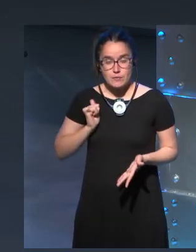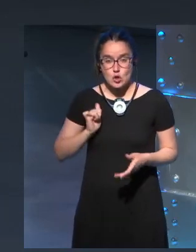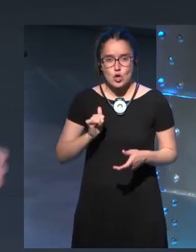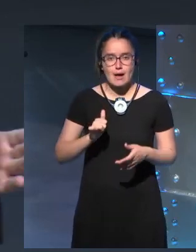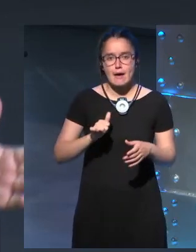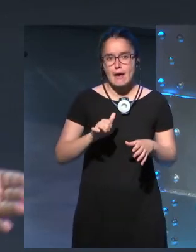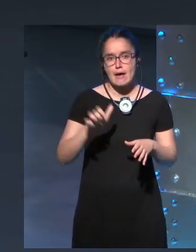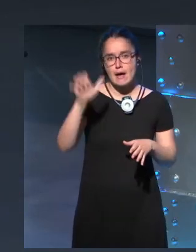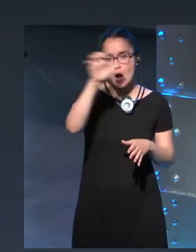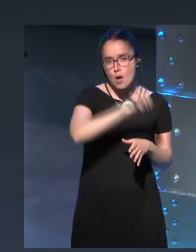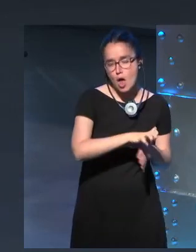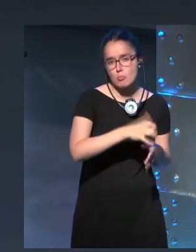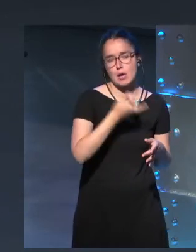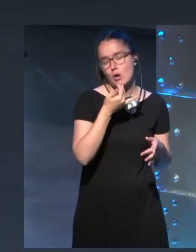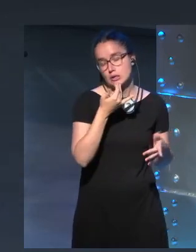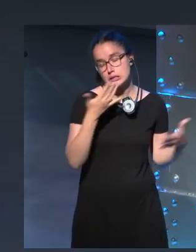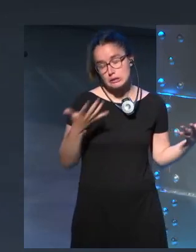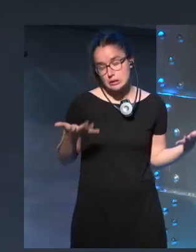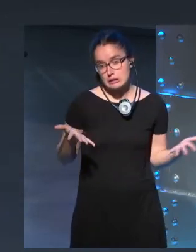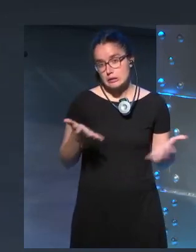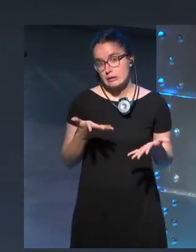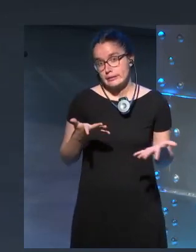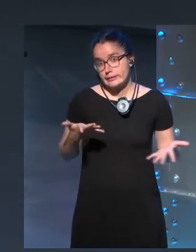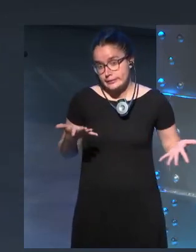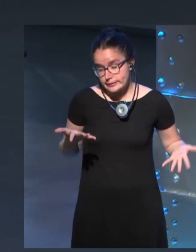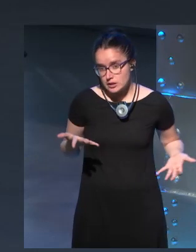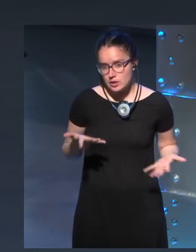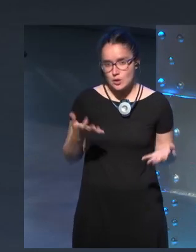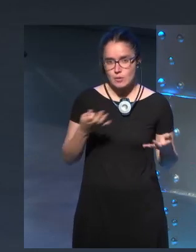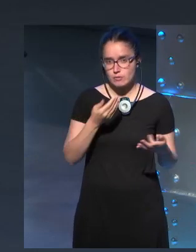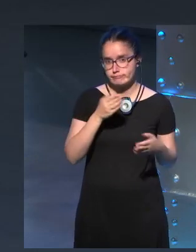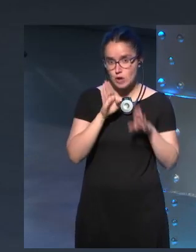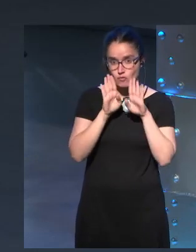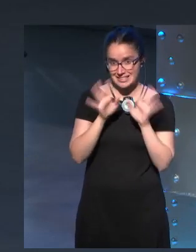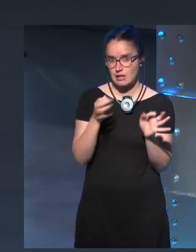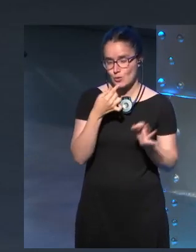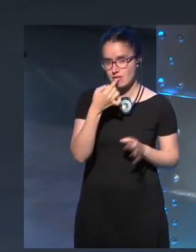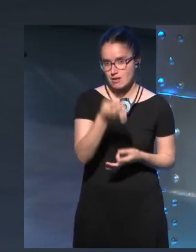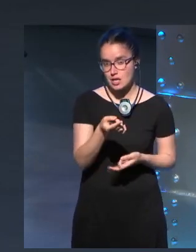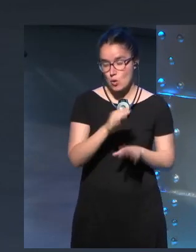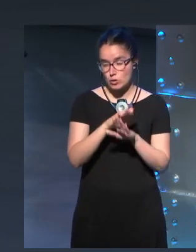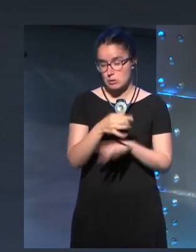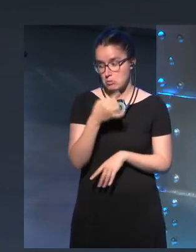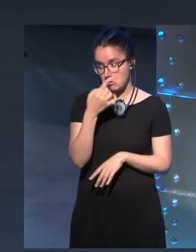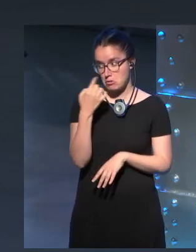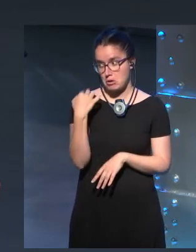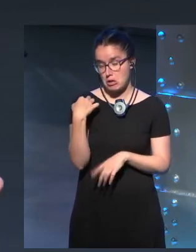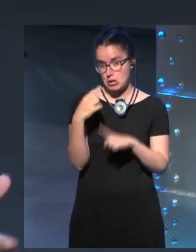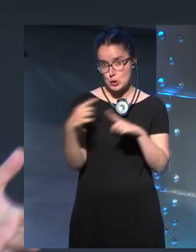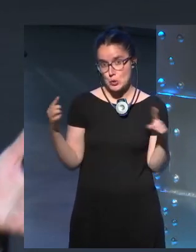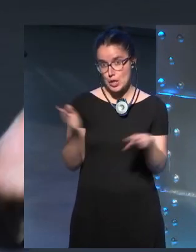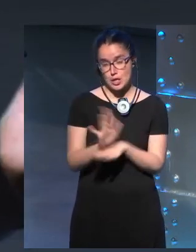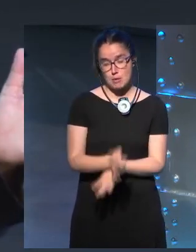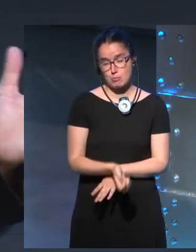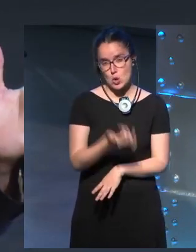when I come back to Madrid, there's Champions League or things like that. So unfortunately, I have to confess that